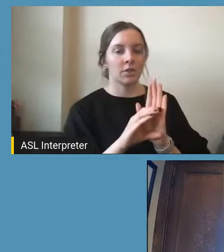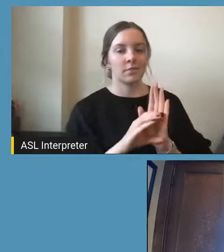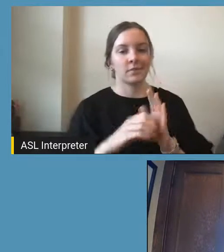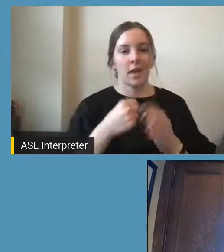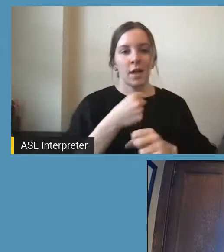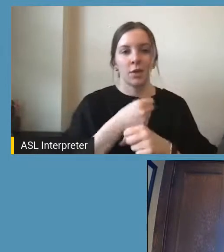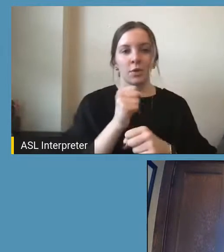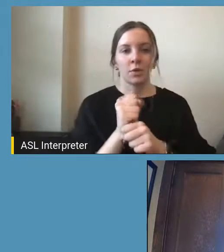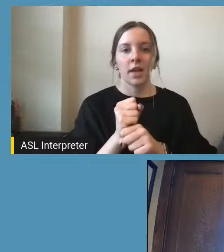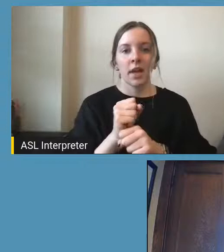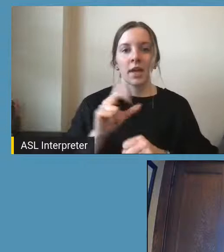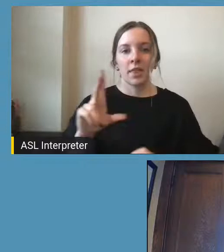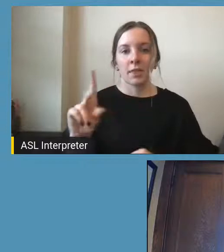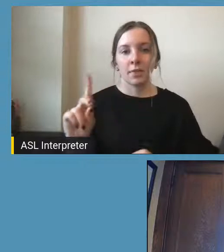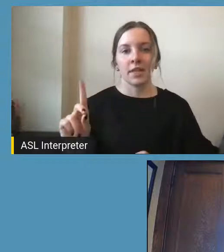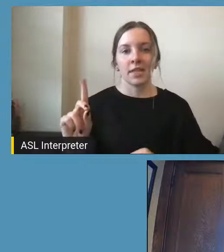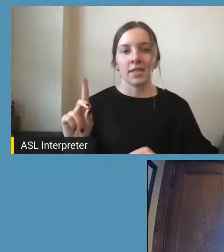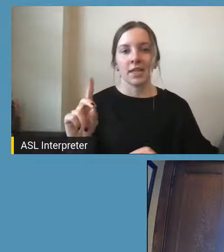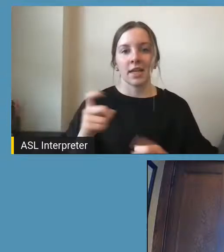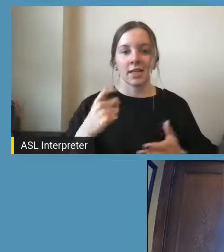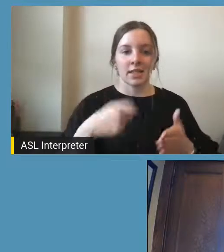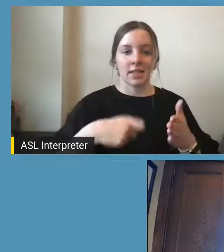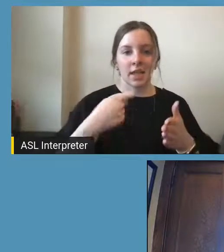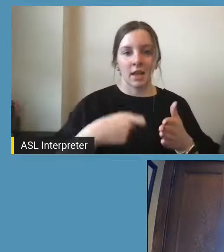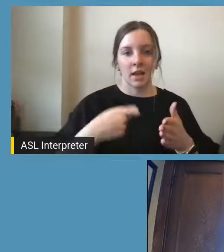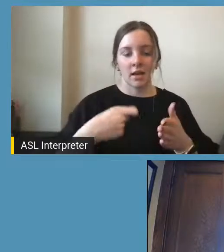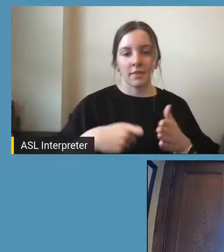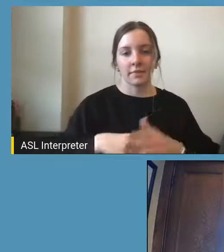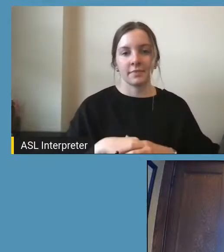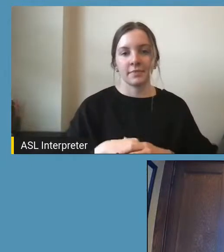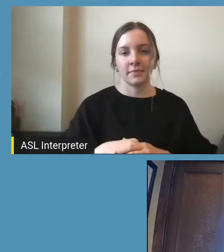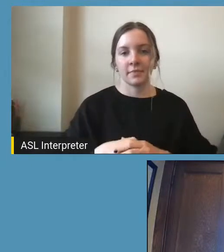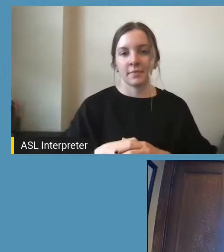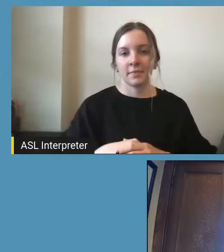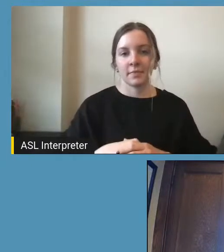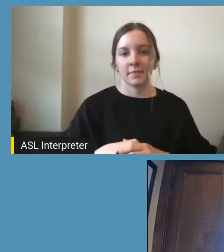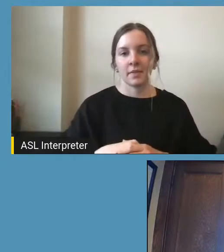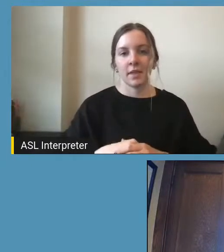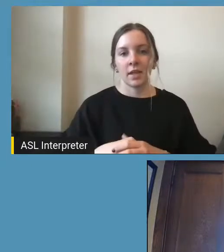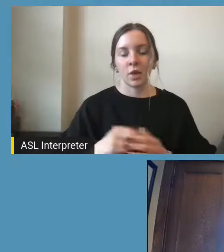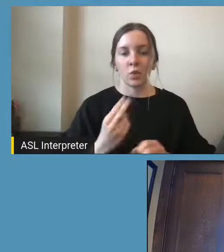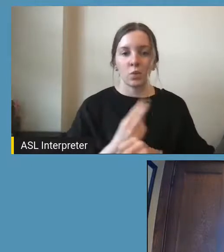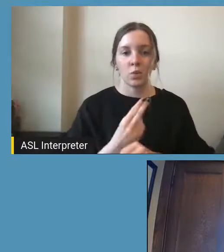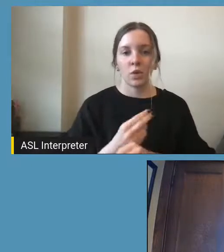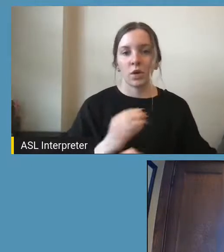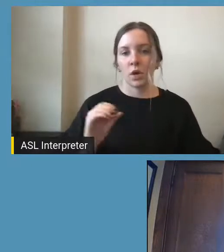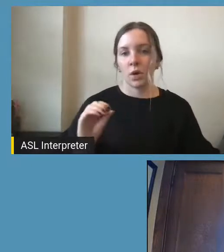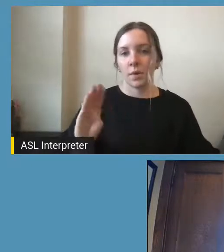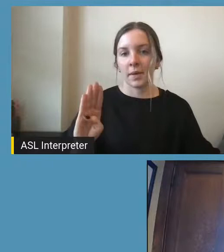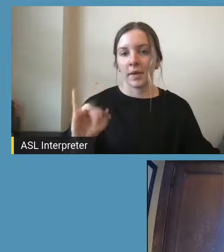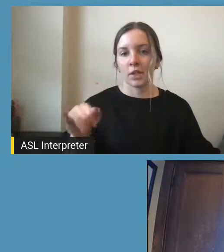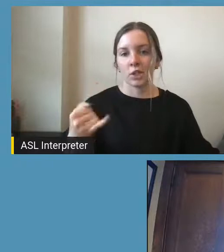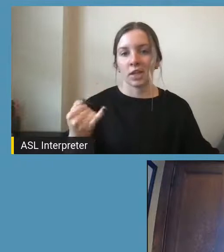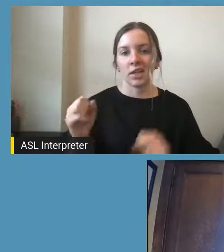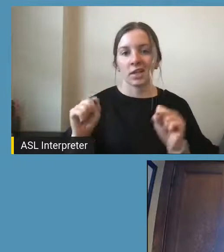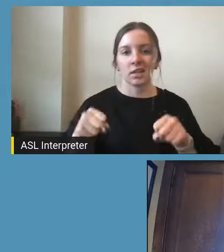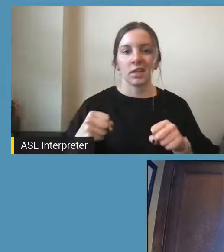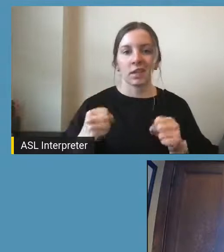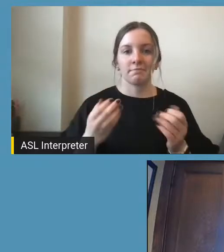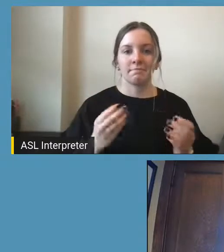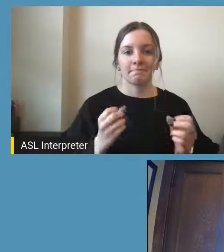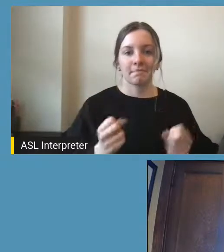3D scan with all your measurements and an OBJ that you can put into any software,